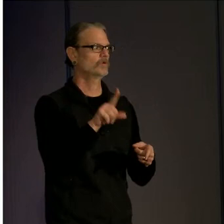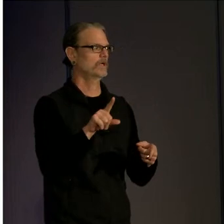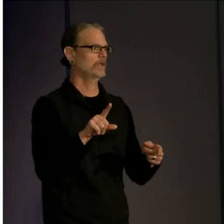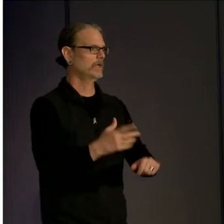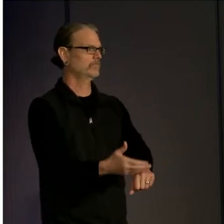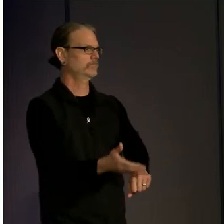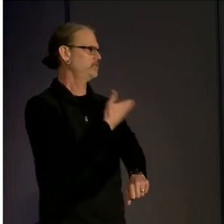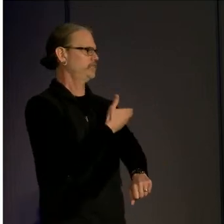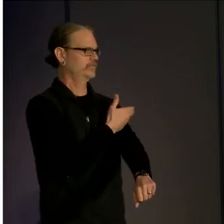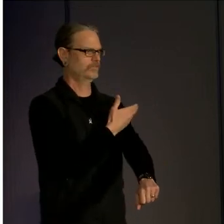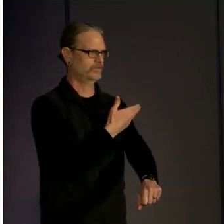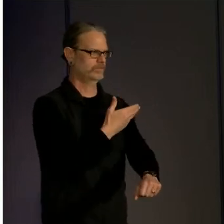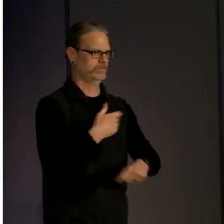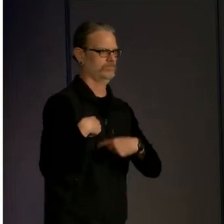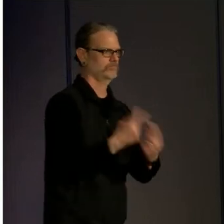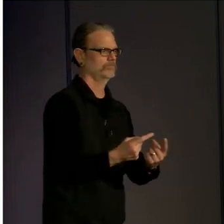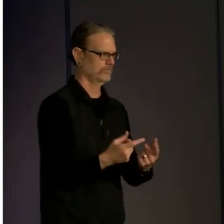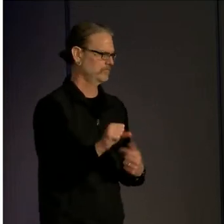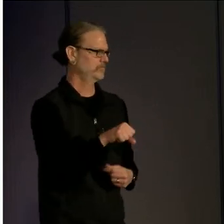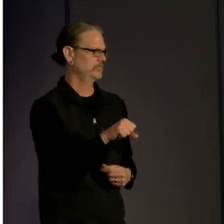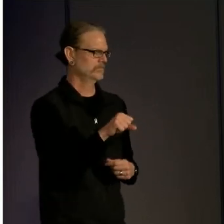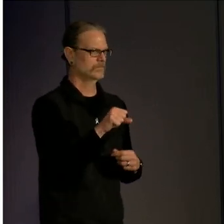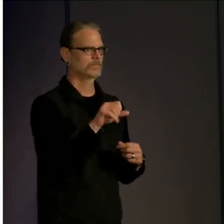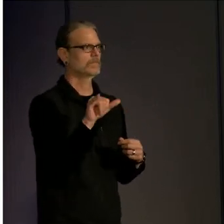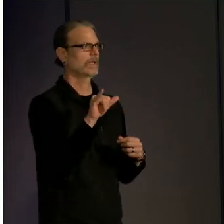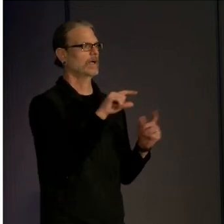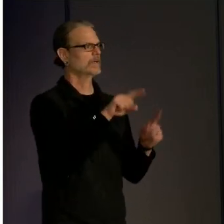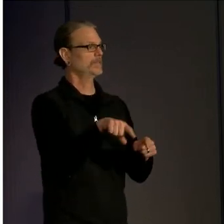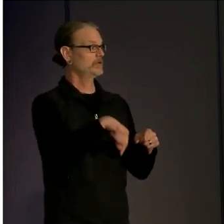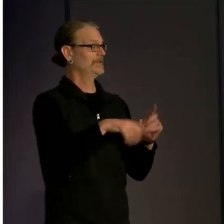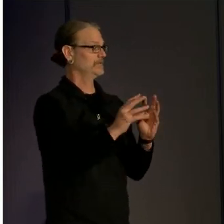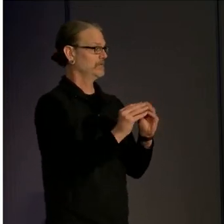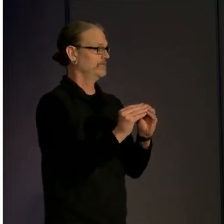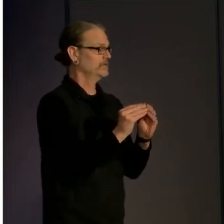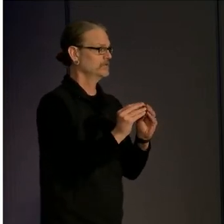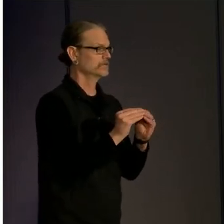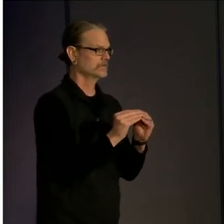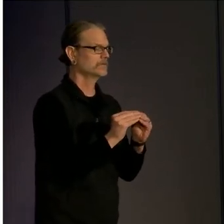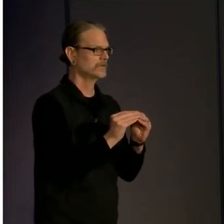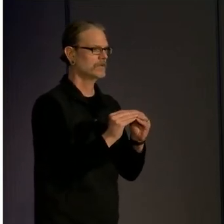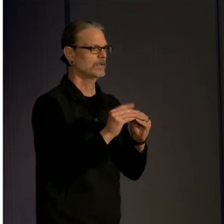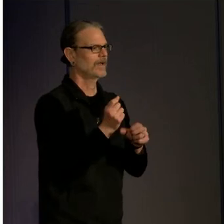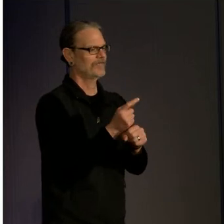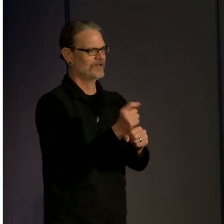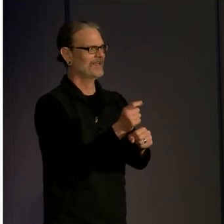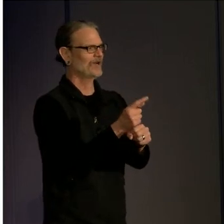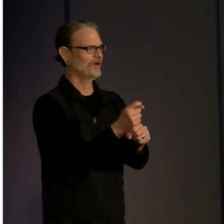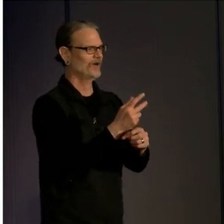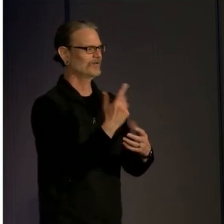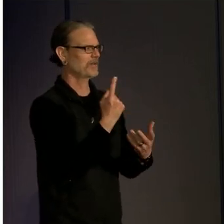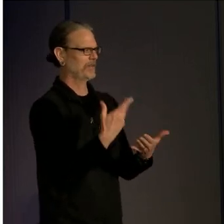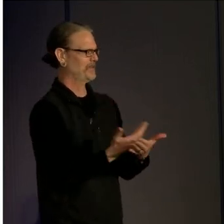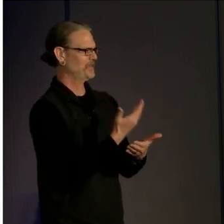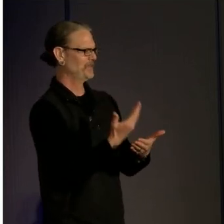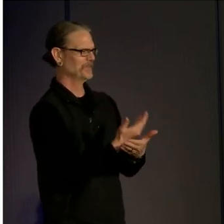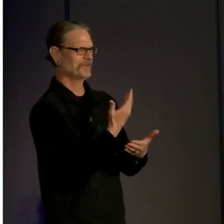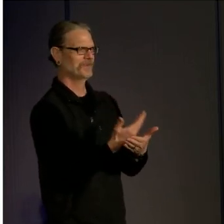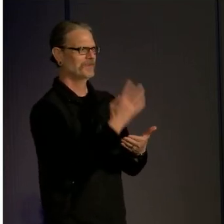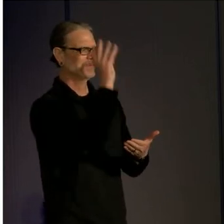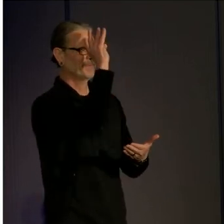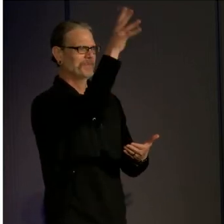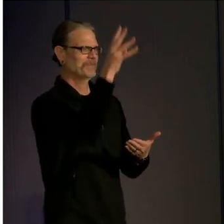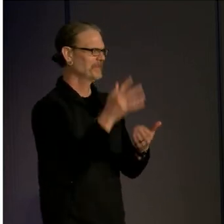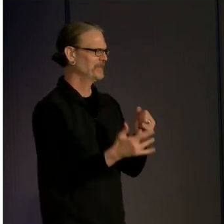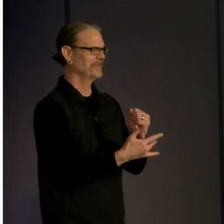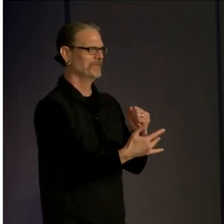And it's just been fascinating coming to the conference, and every year there's some new innovations. I'm not